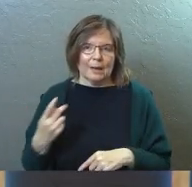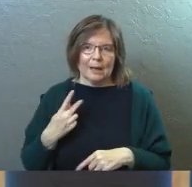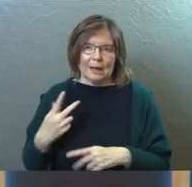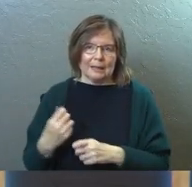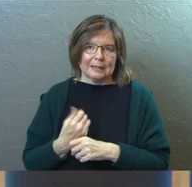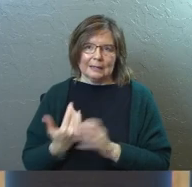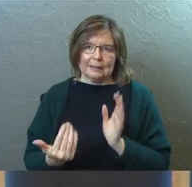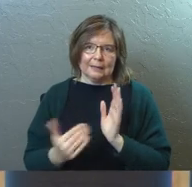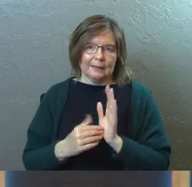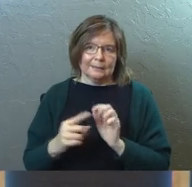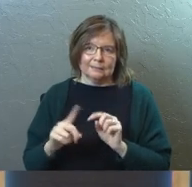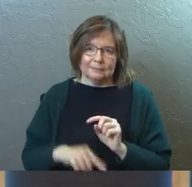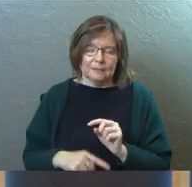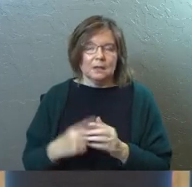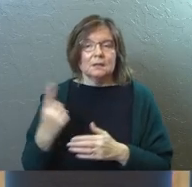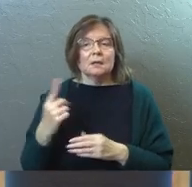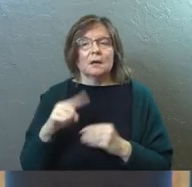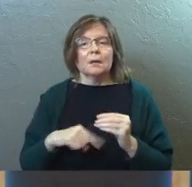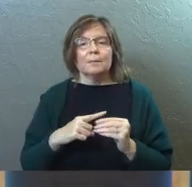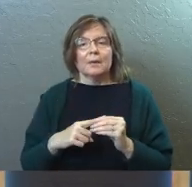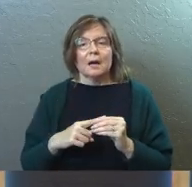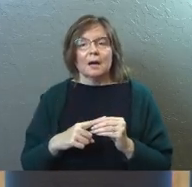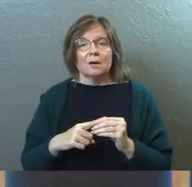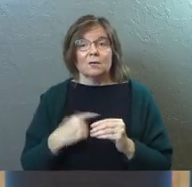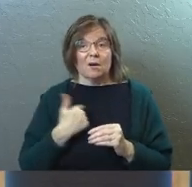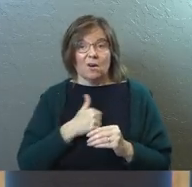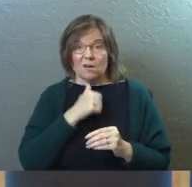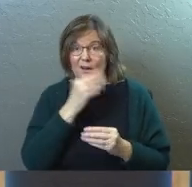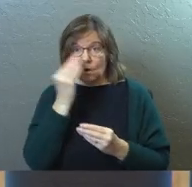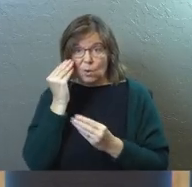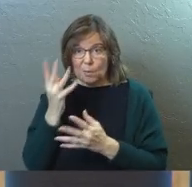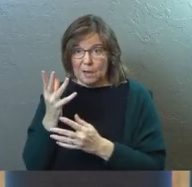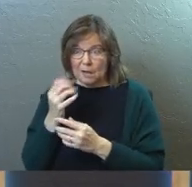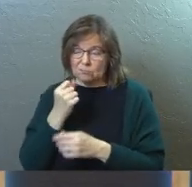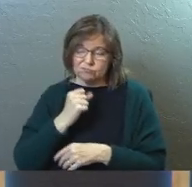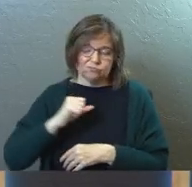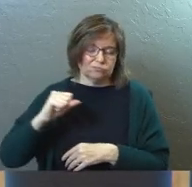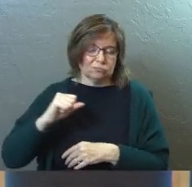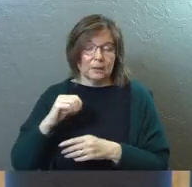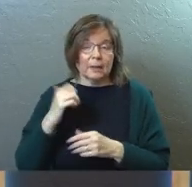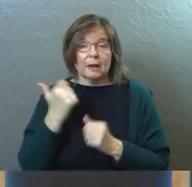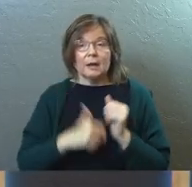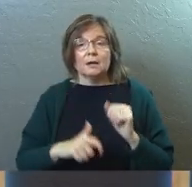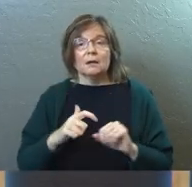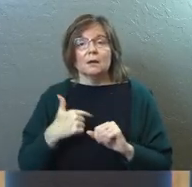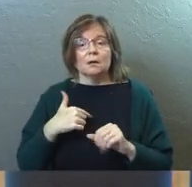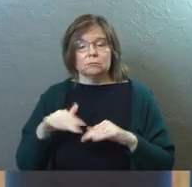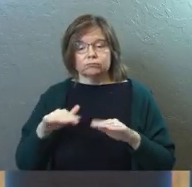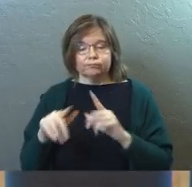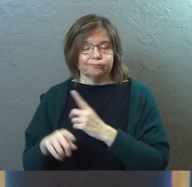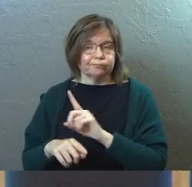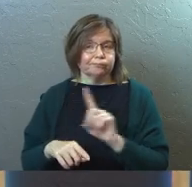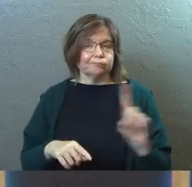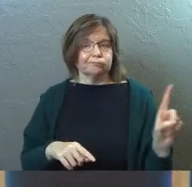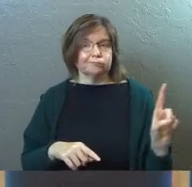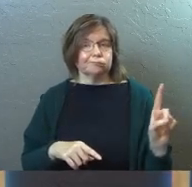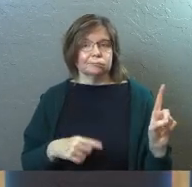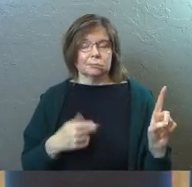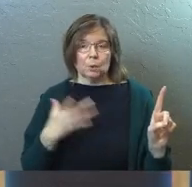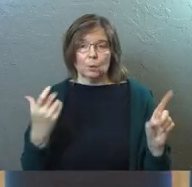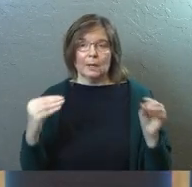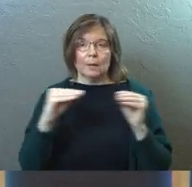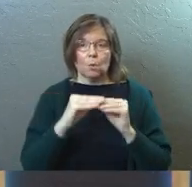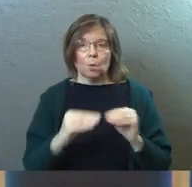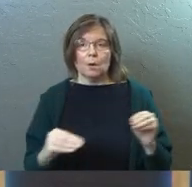back. And there's something about our disobedience in this life that every time we walk away from God, we